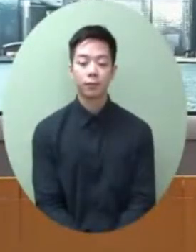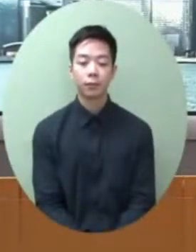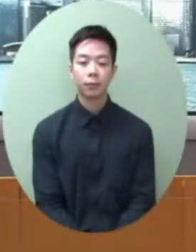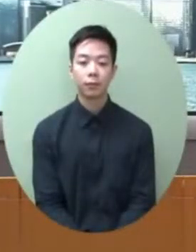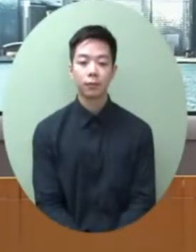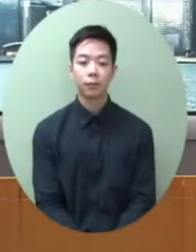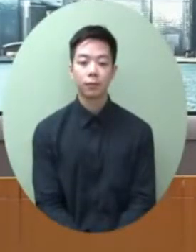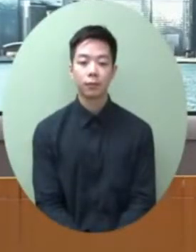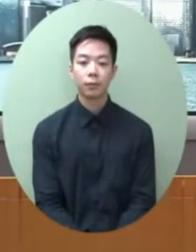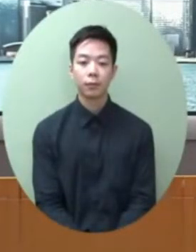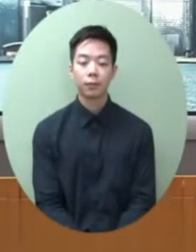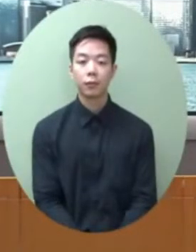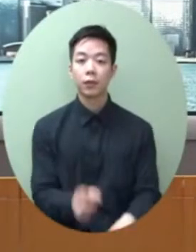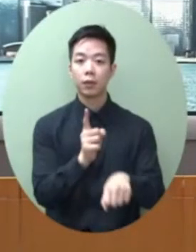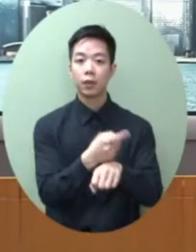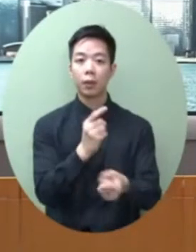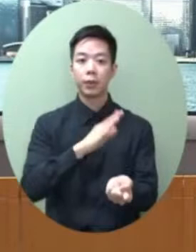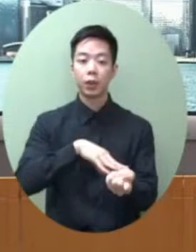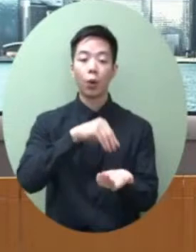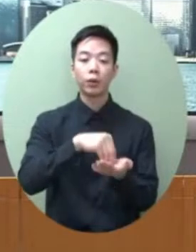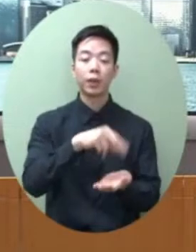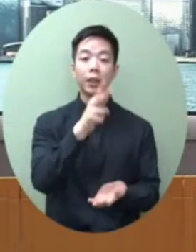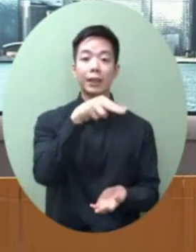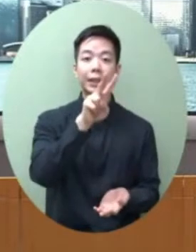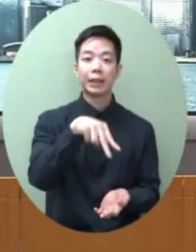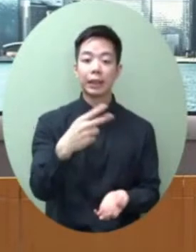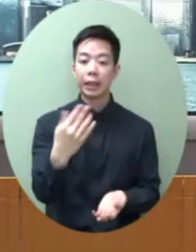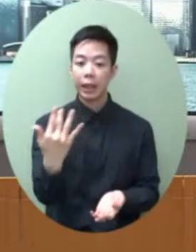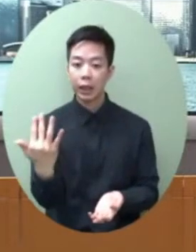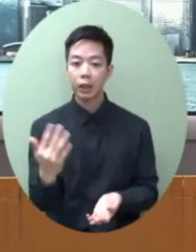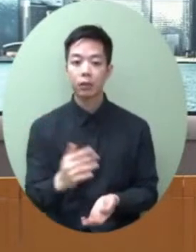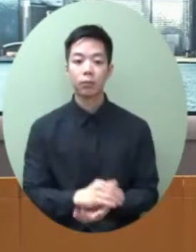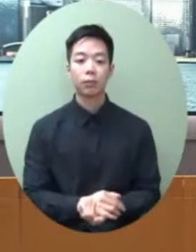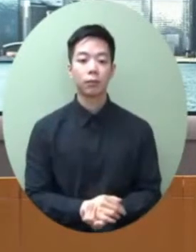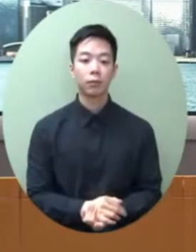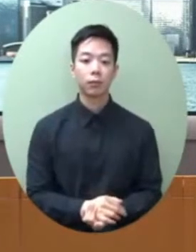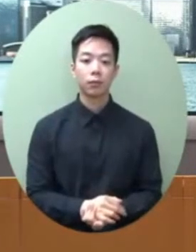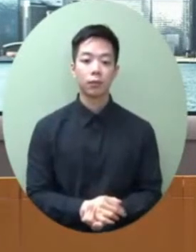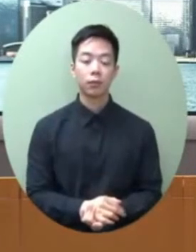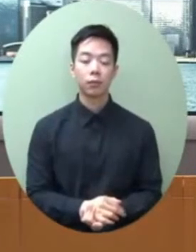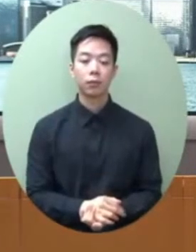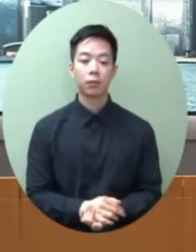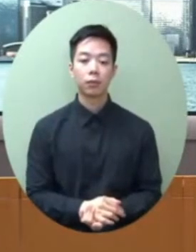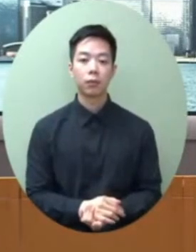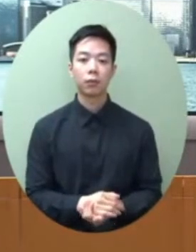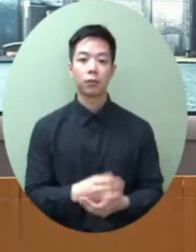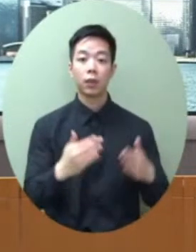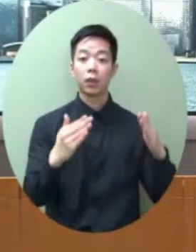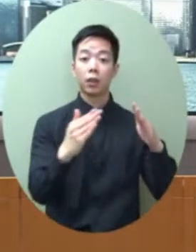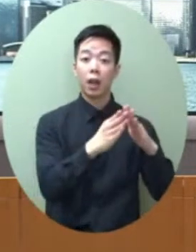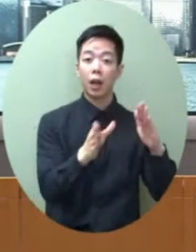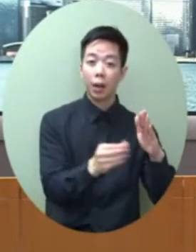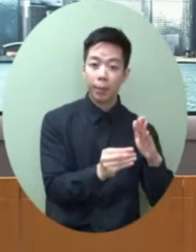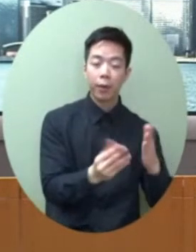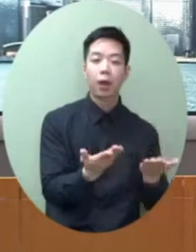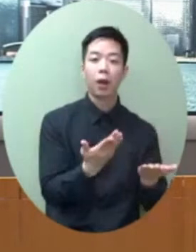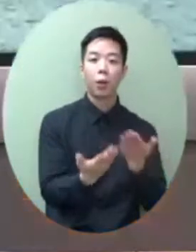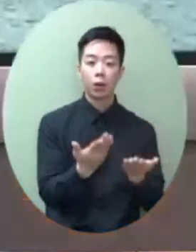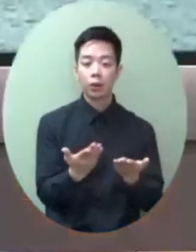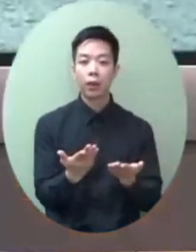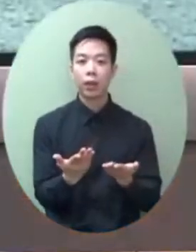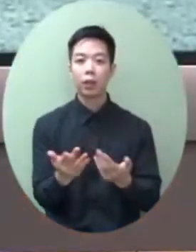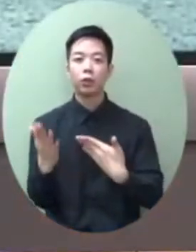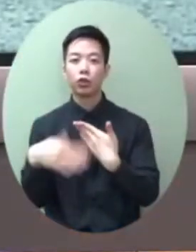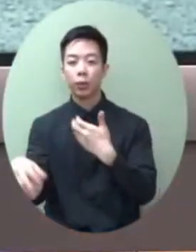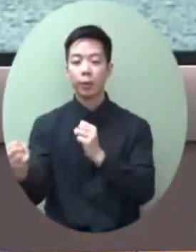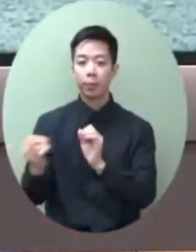all? Of the 2,000 or so preliminary positive cases, I believe that we